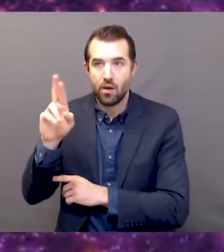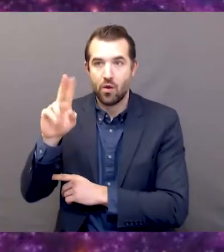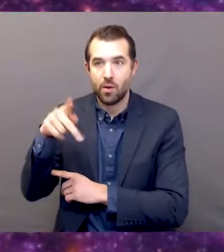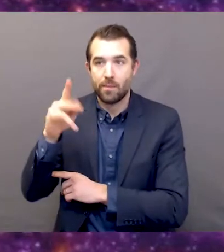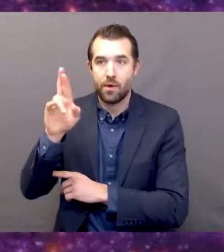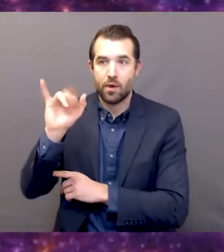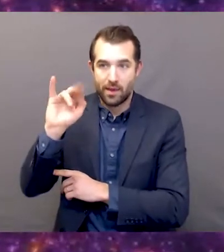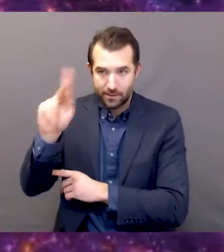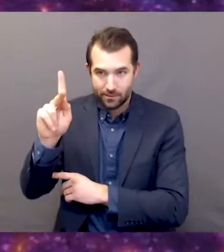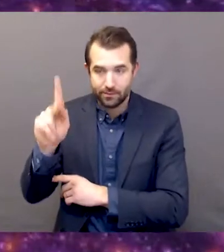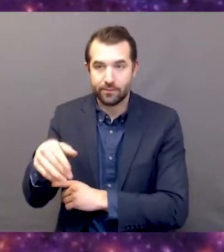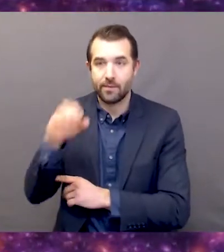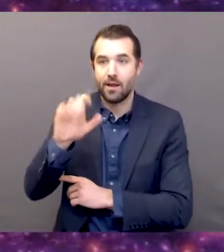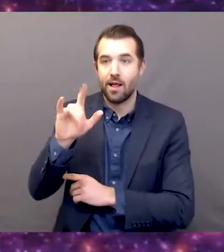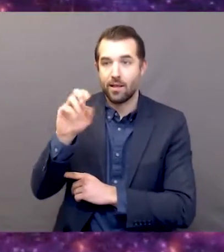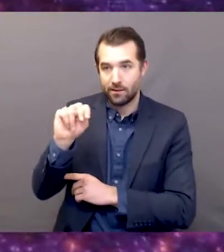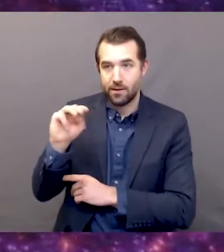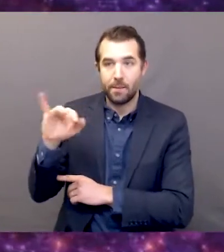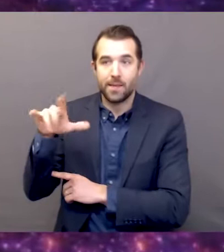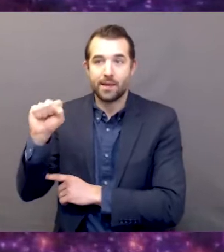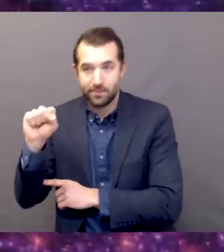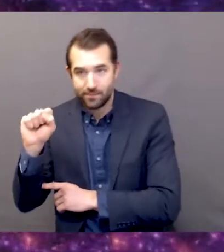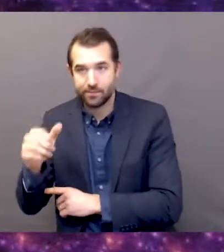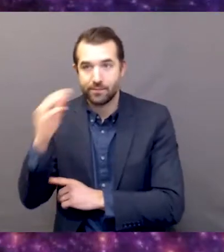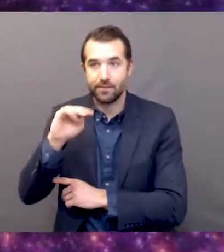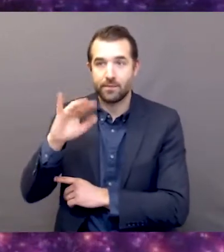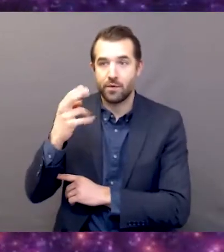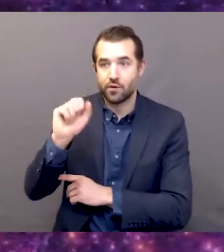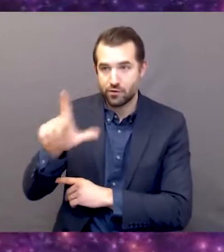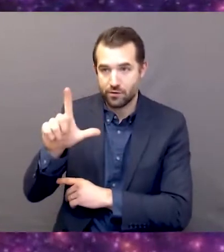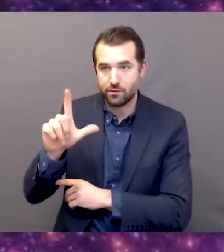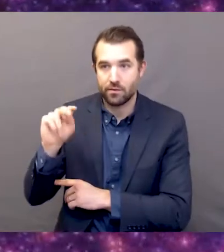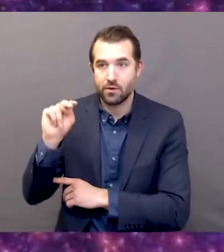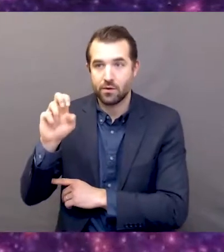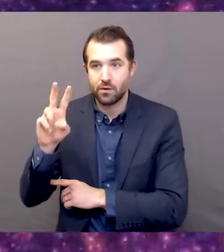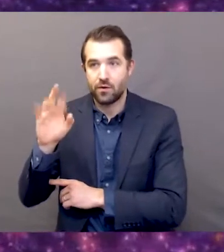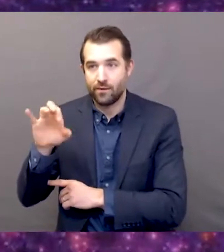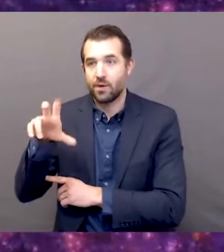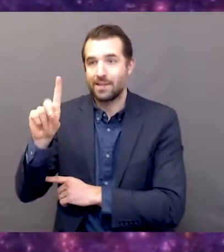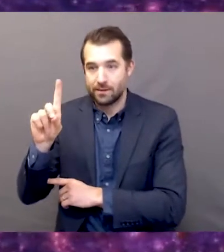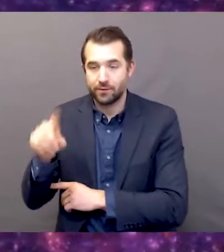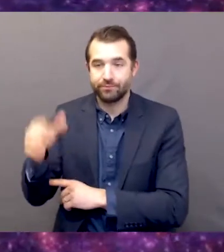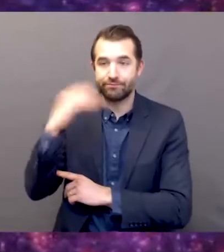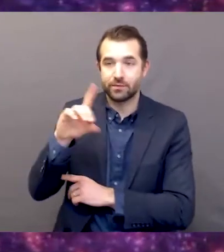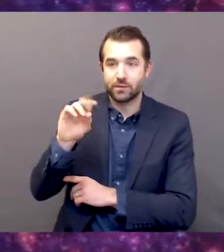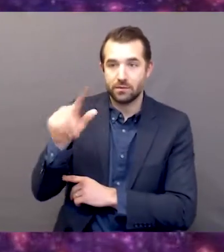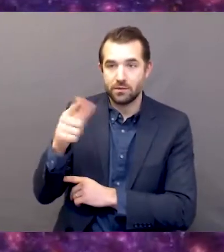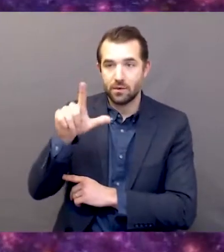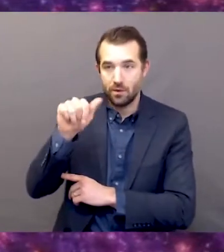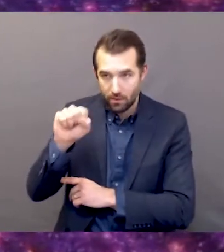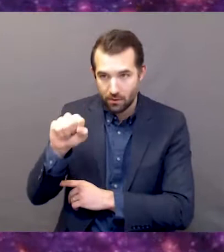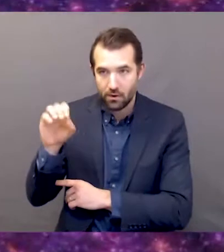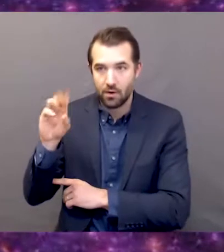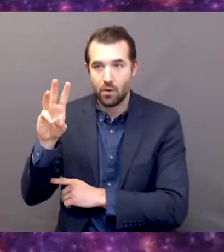Krupnik of Natural History, Ellen Miles of the National Portrait Gallery, Michael Neufeld of Air and Space,